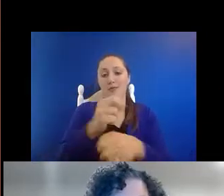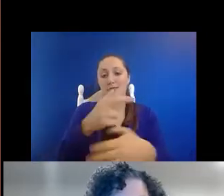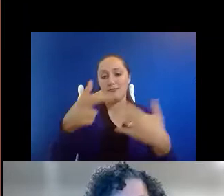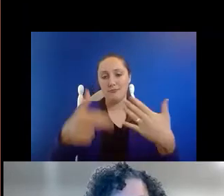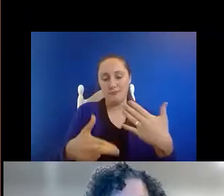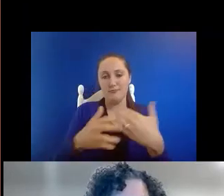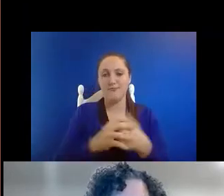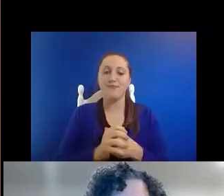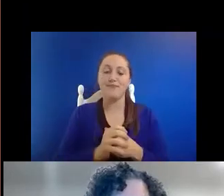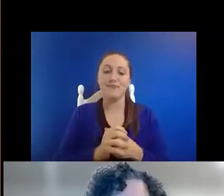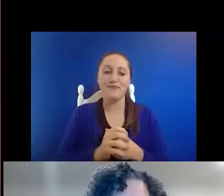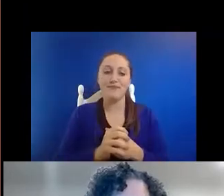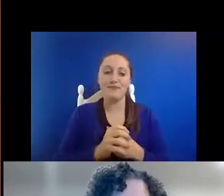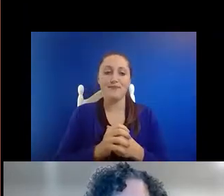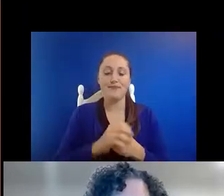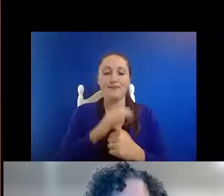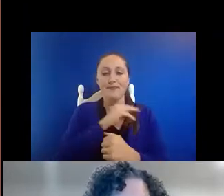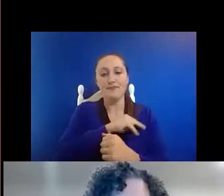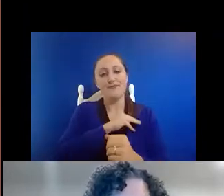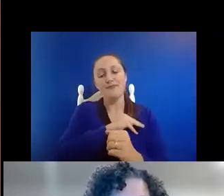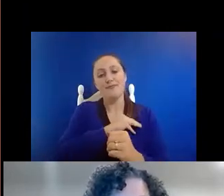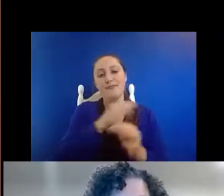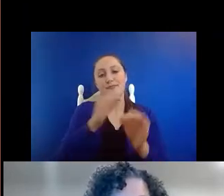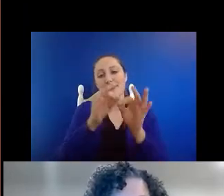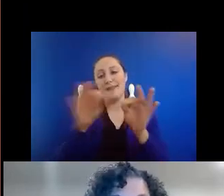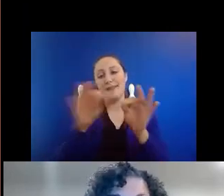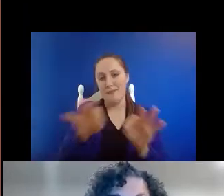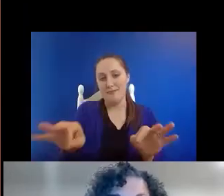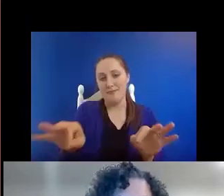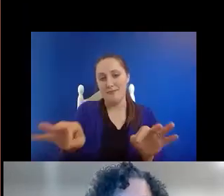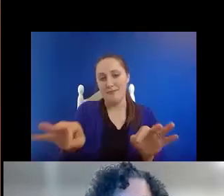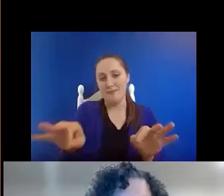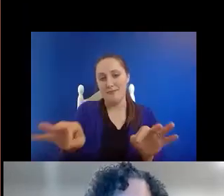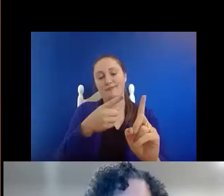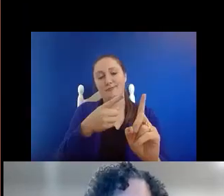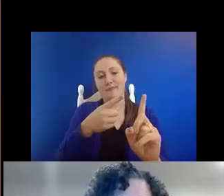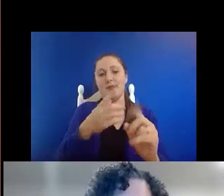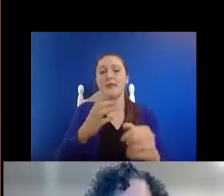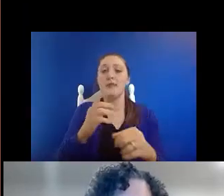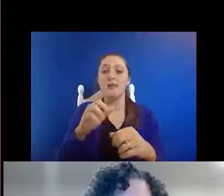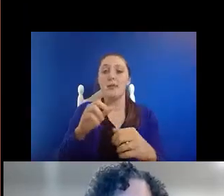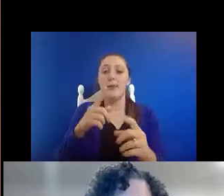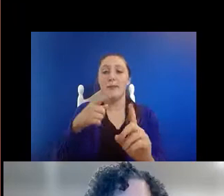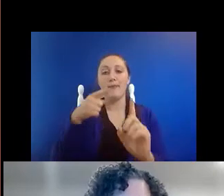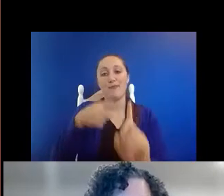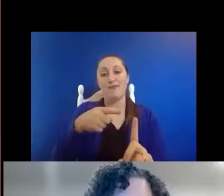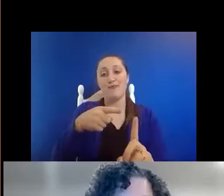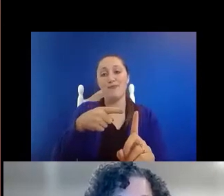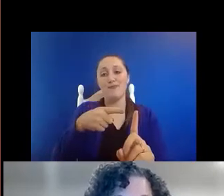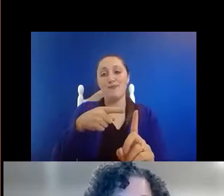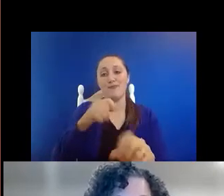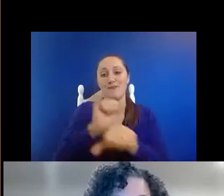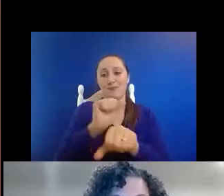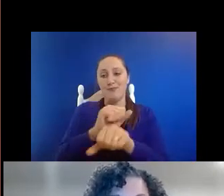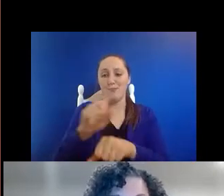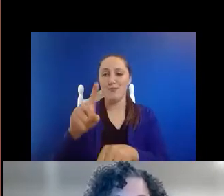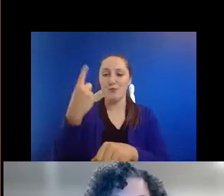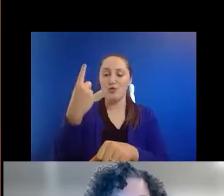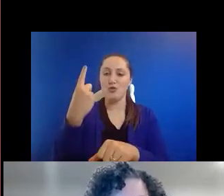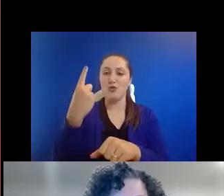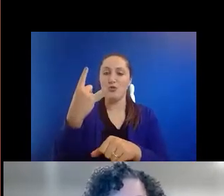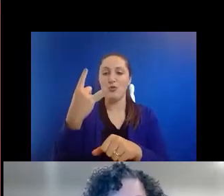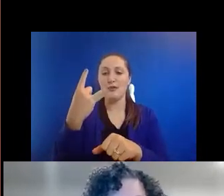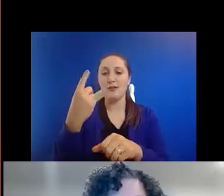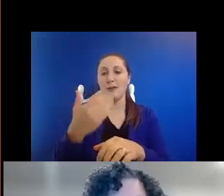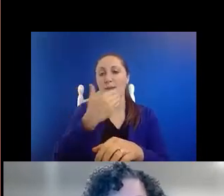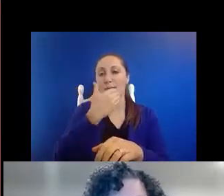statement stated that the purpose of Employment First was to maximize the opportunities for persons with disabilities to achieve